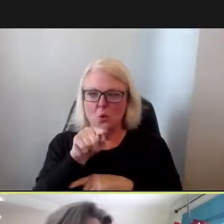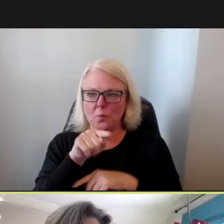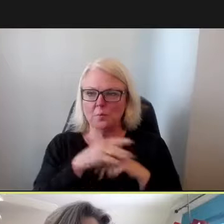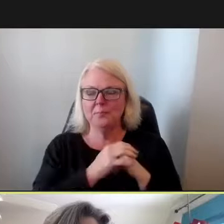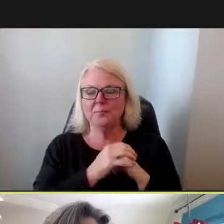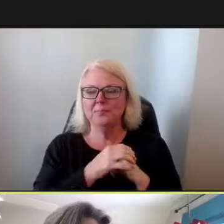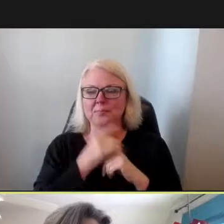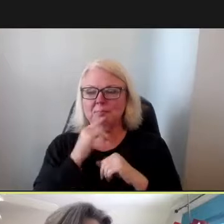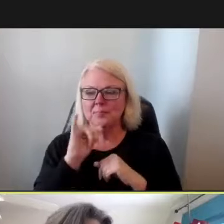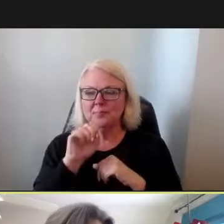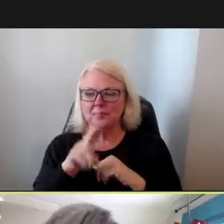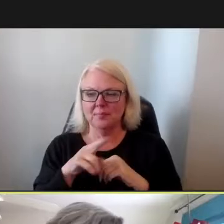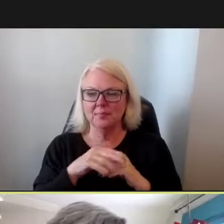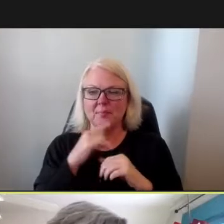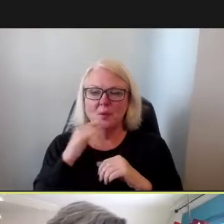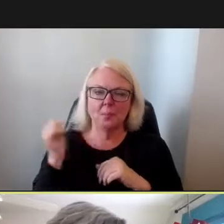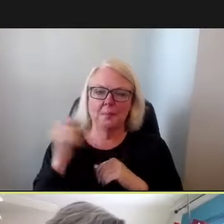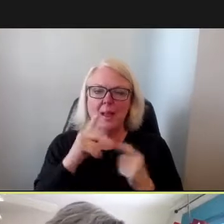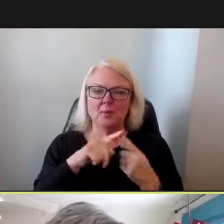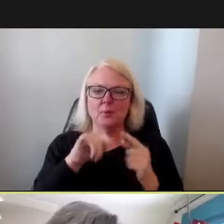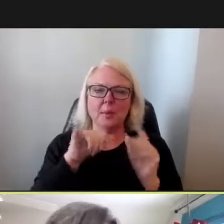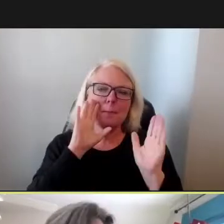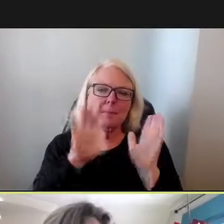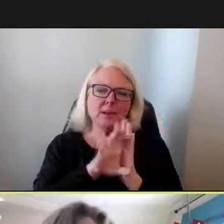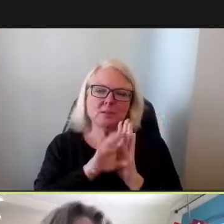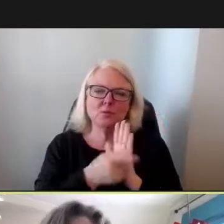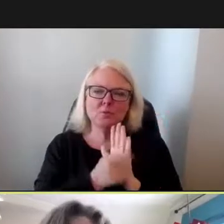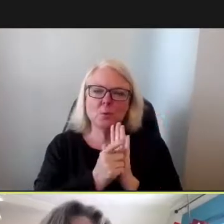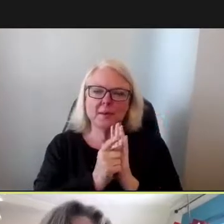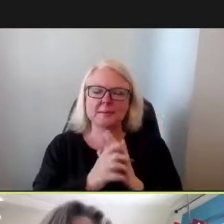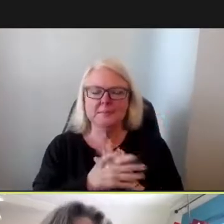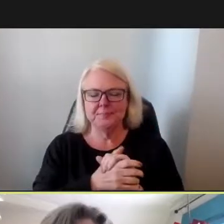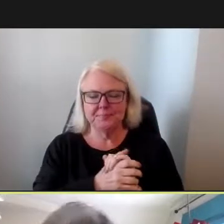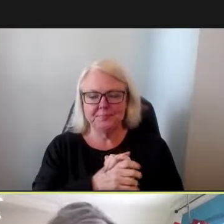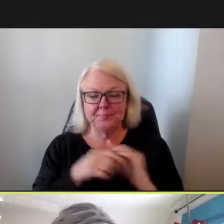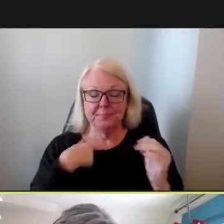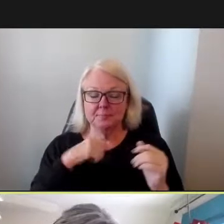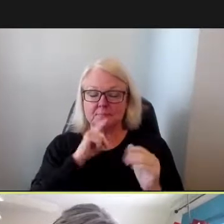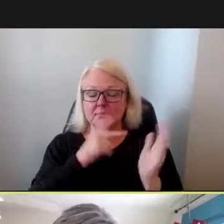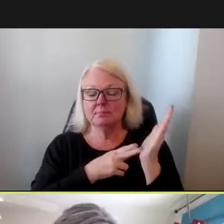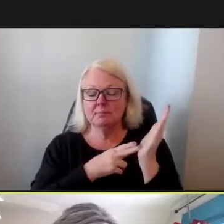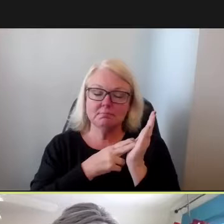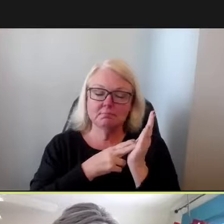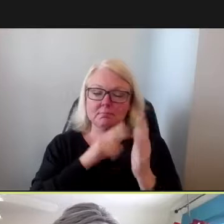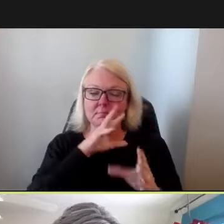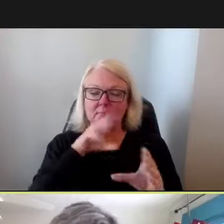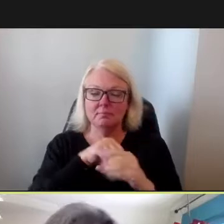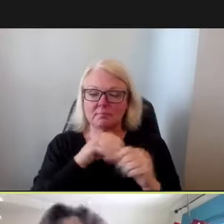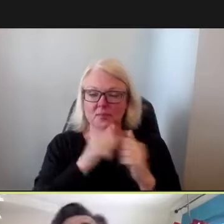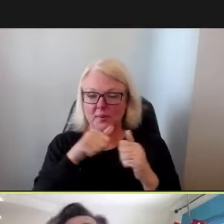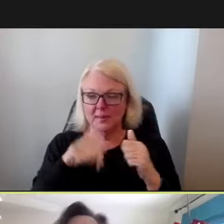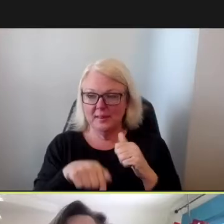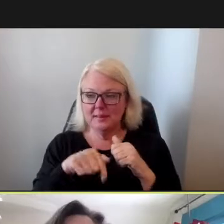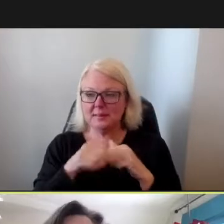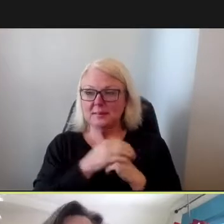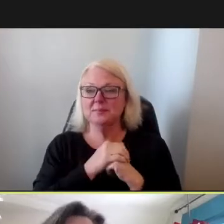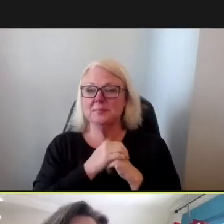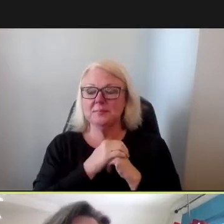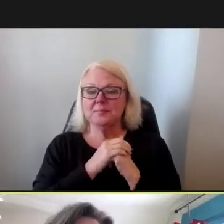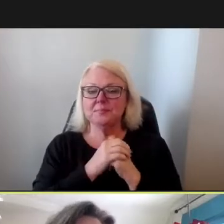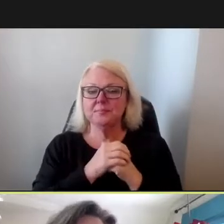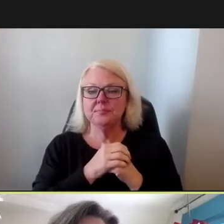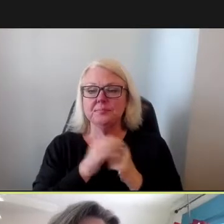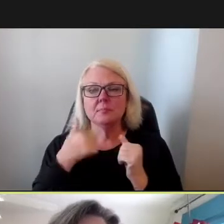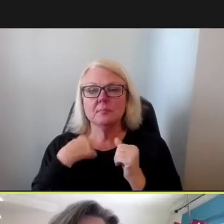I'll return to this graphic in a few minutes. I am truly honored to be part of this series. I